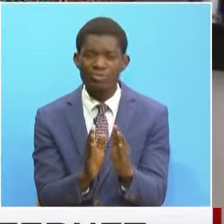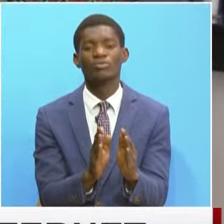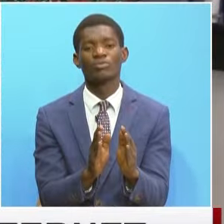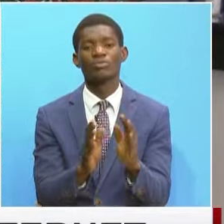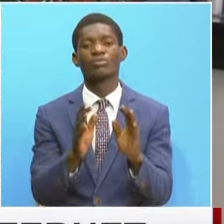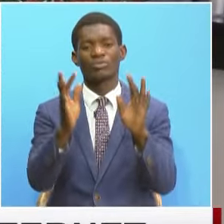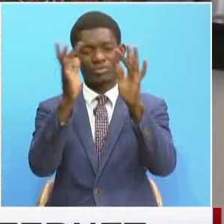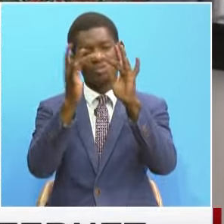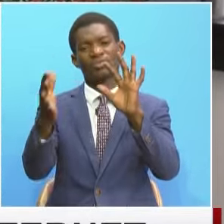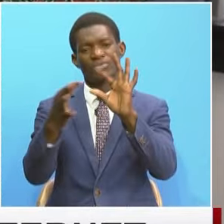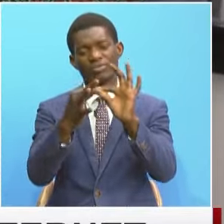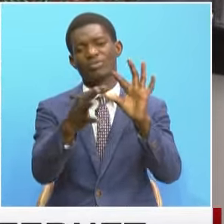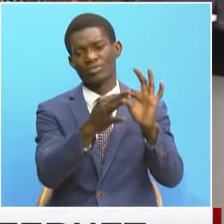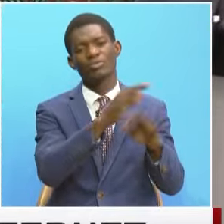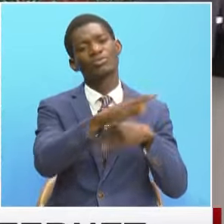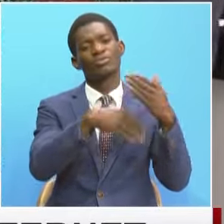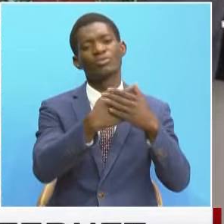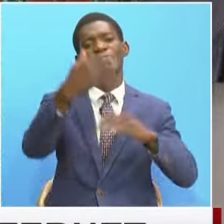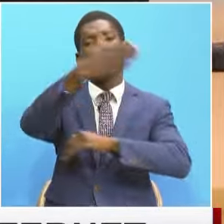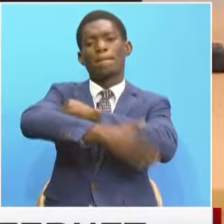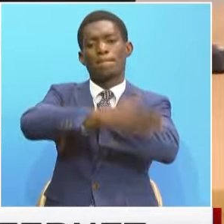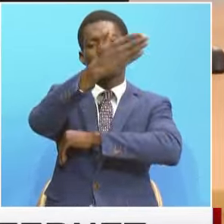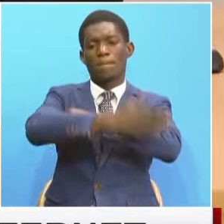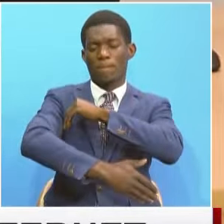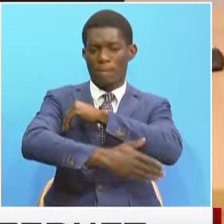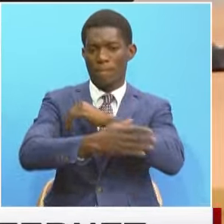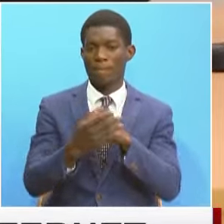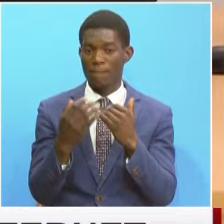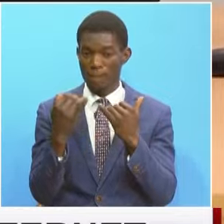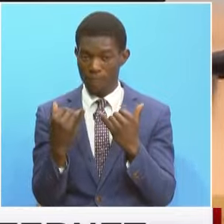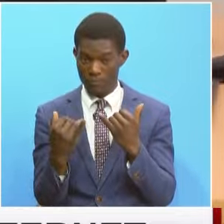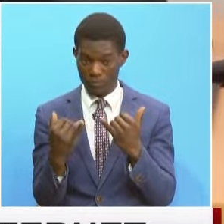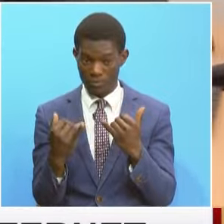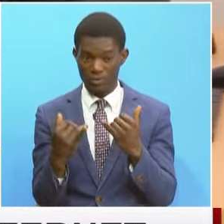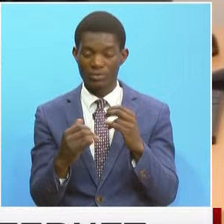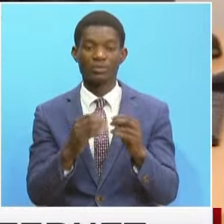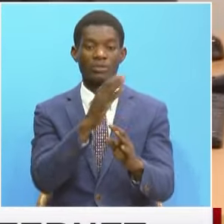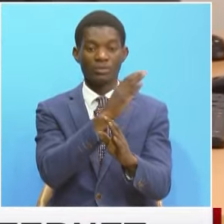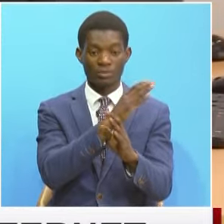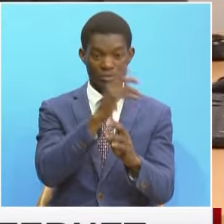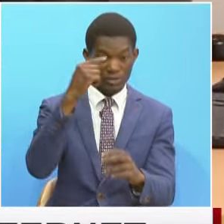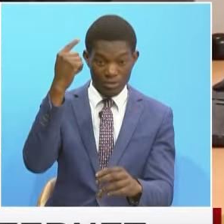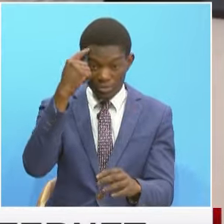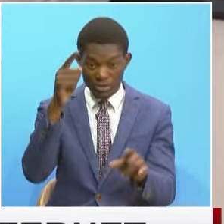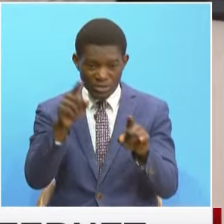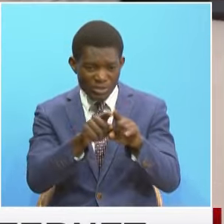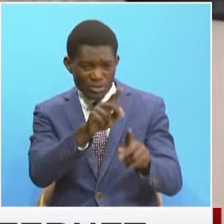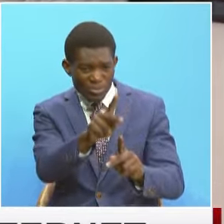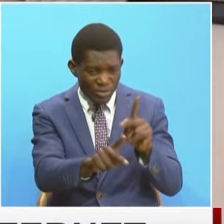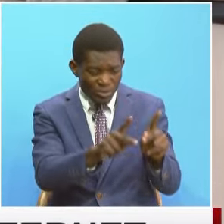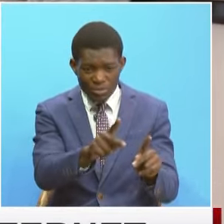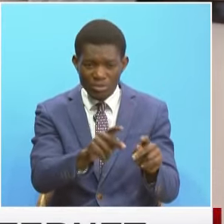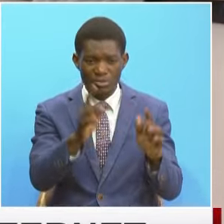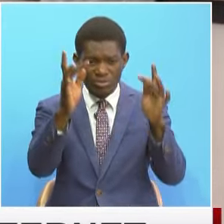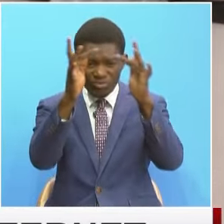country. The access to connectivity for both government institutions and citizens using the borders will enhance operations at all entry